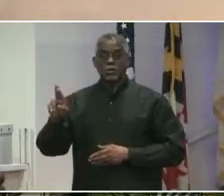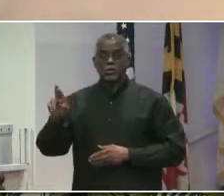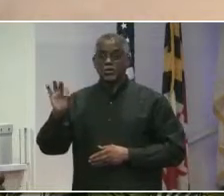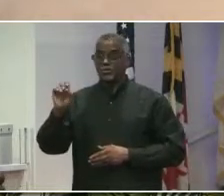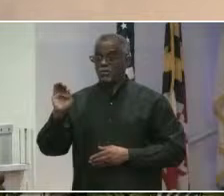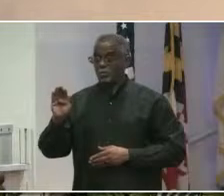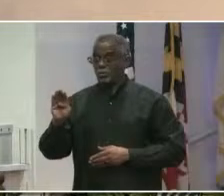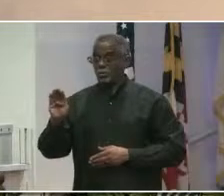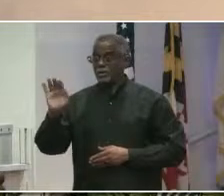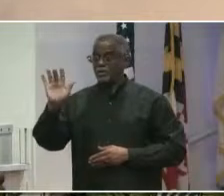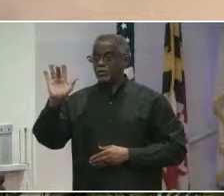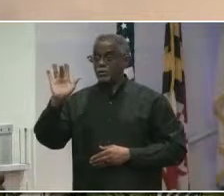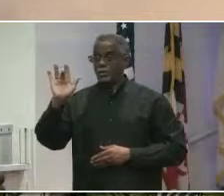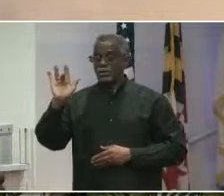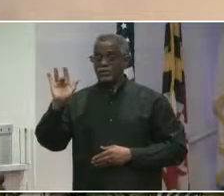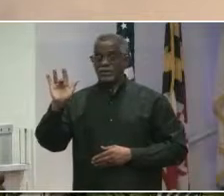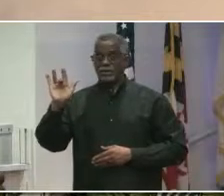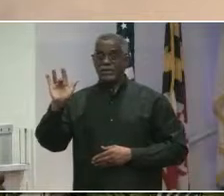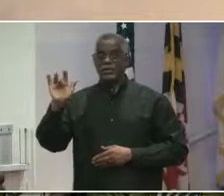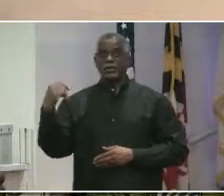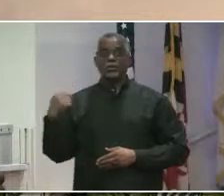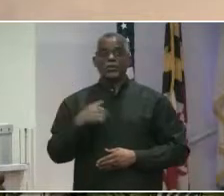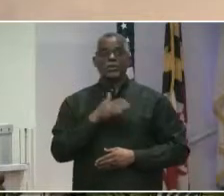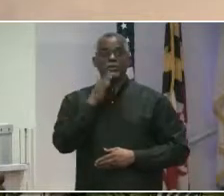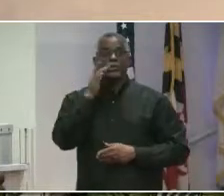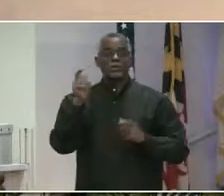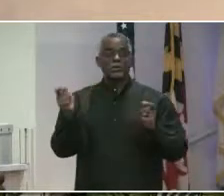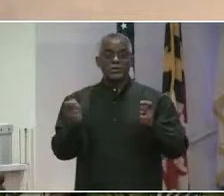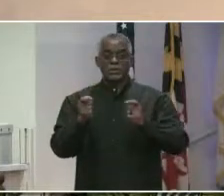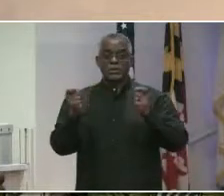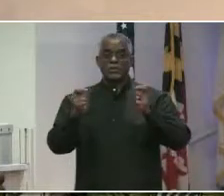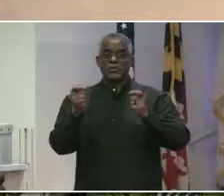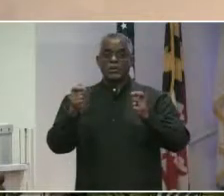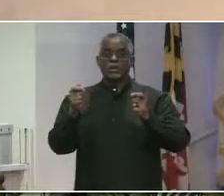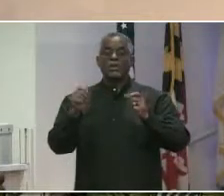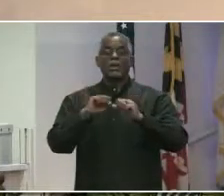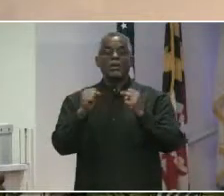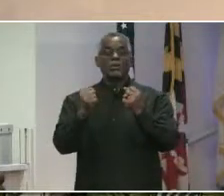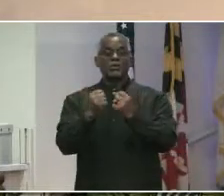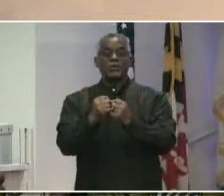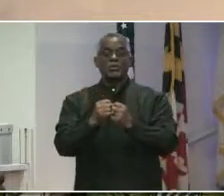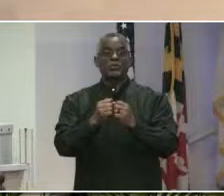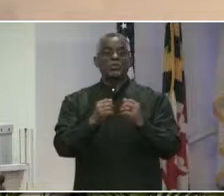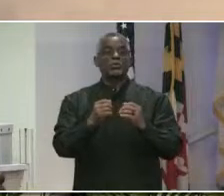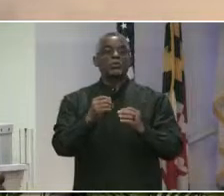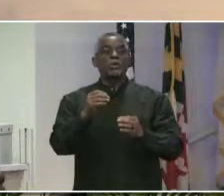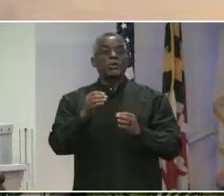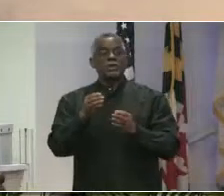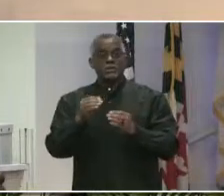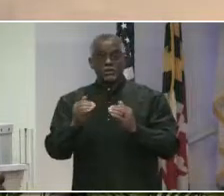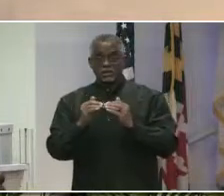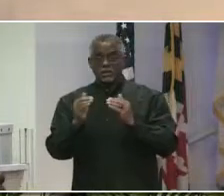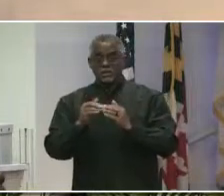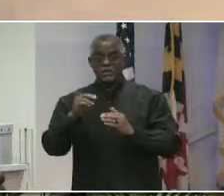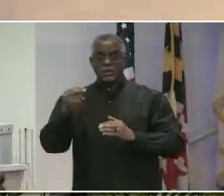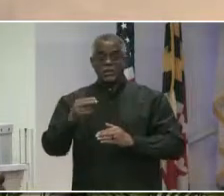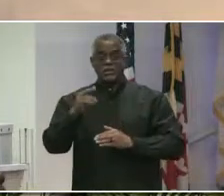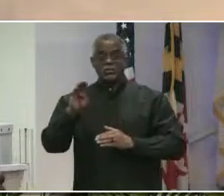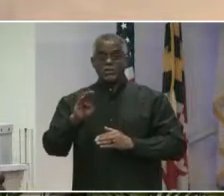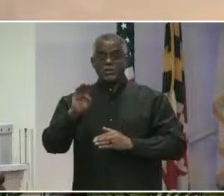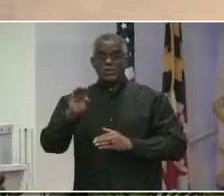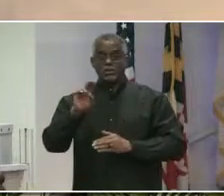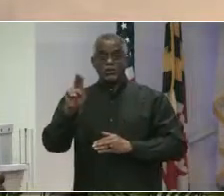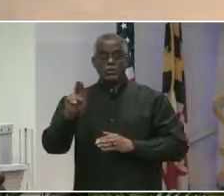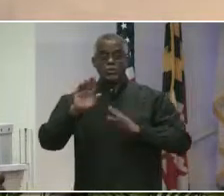February 25th, we will celebrate our Social Justice and HBCU Sunday. We are so